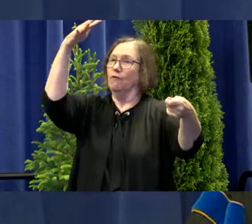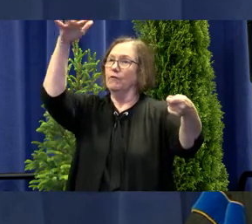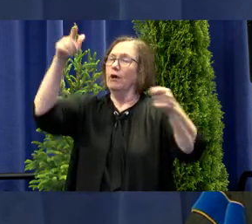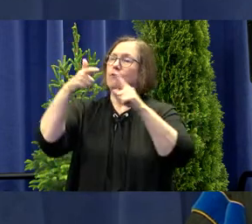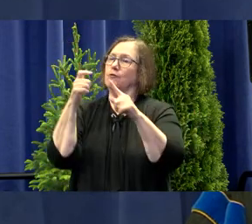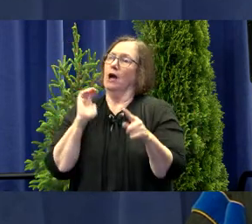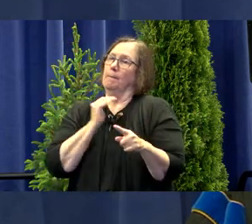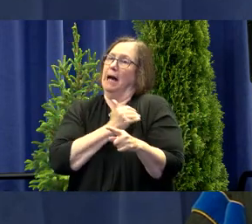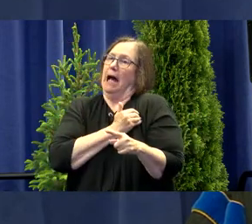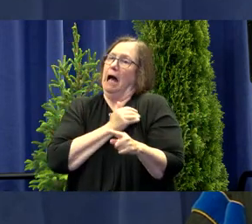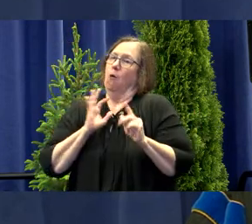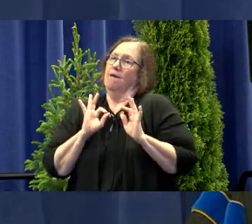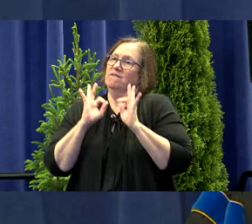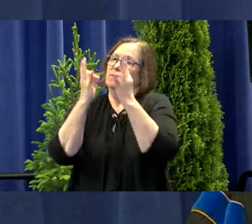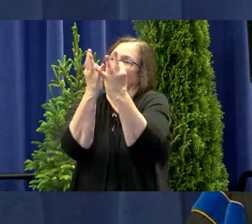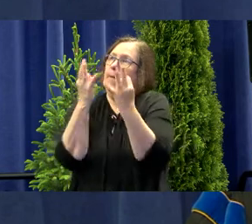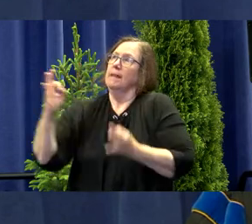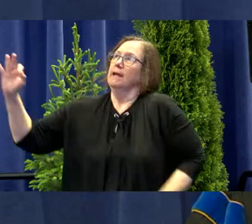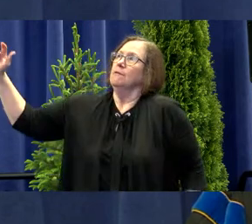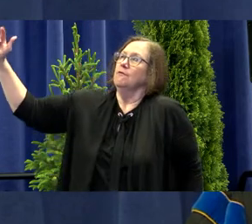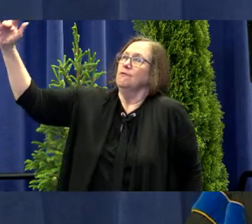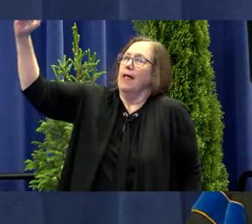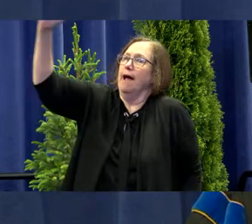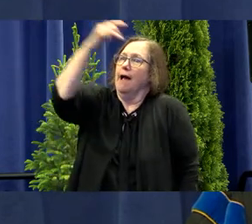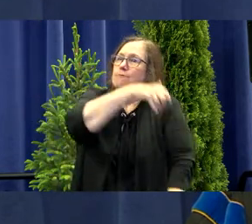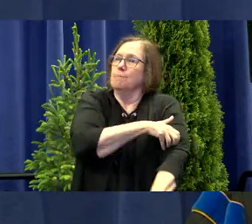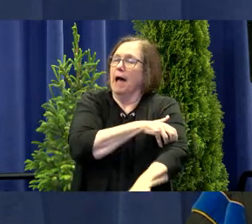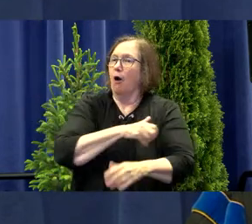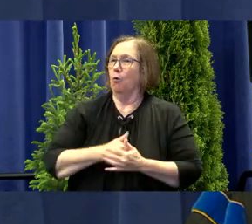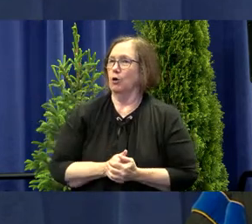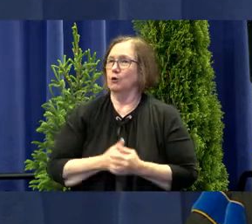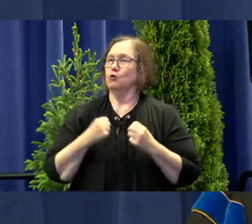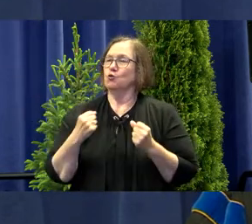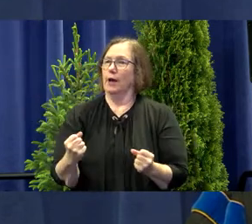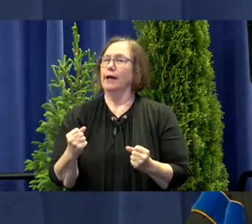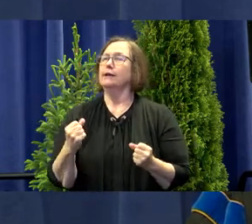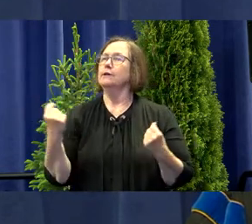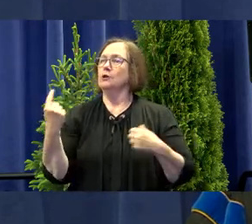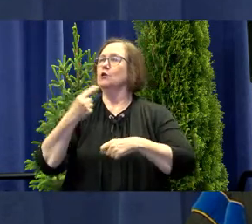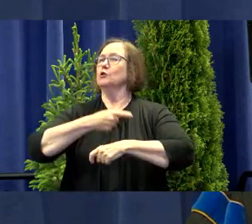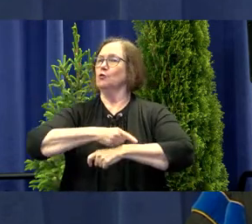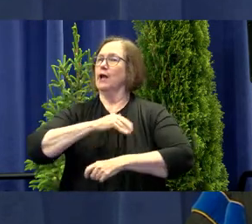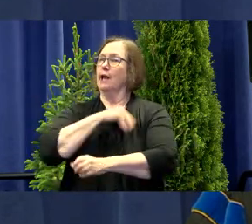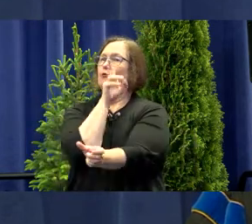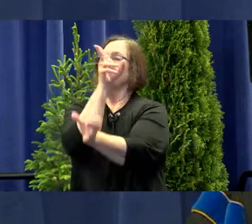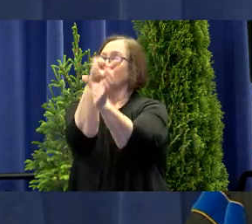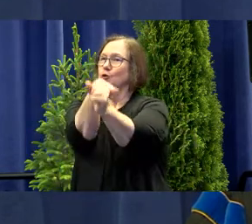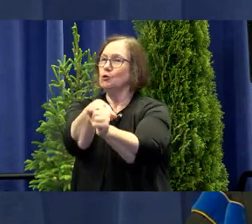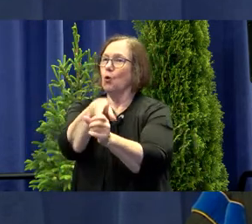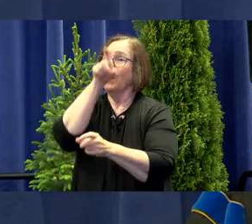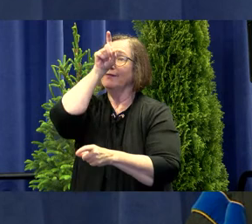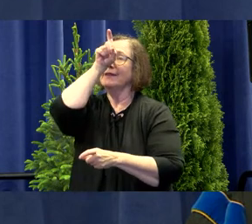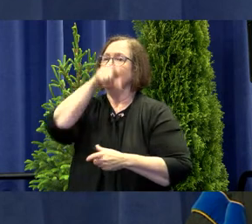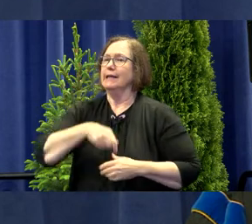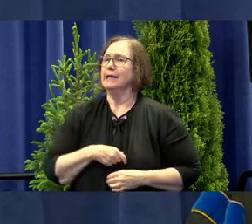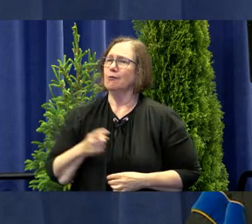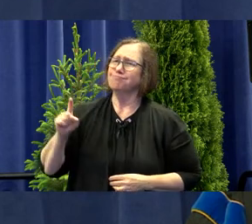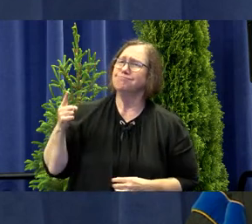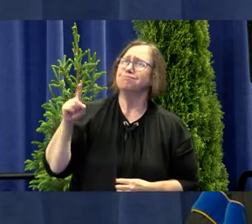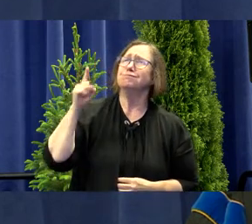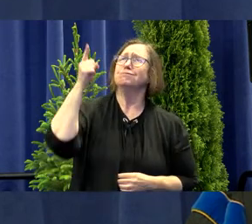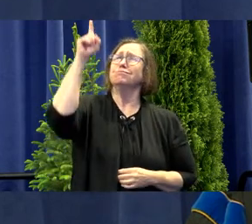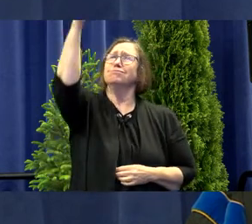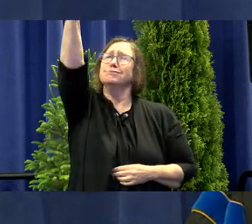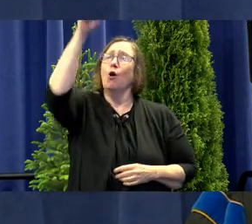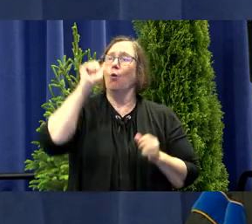is powerful, and has great strength. Today, we fly with our relative, the eagle. We fly high, and we fly with